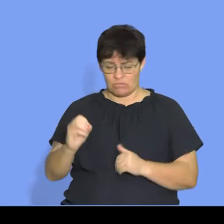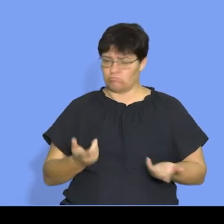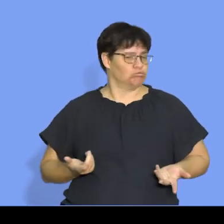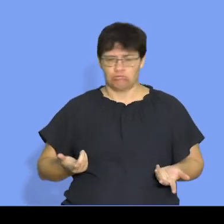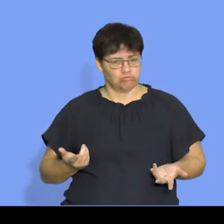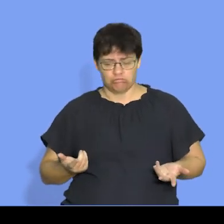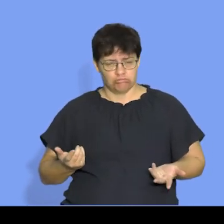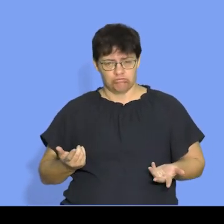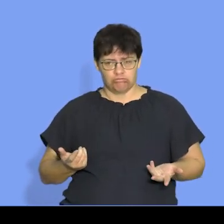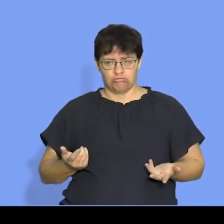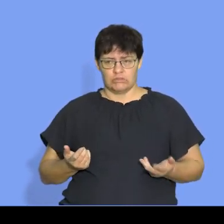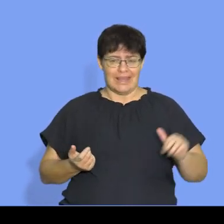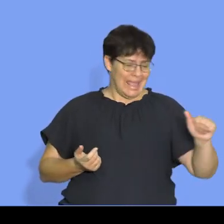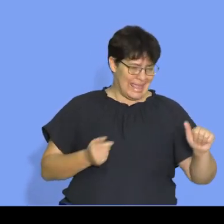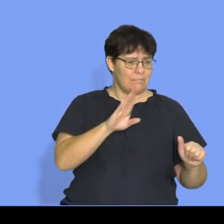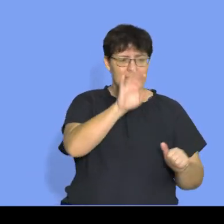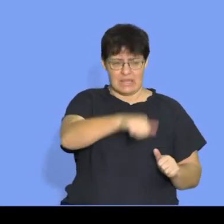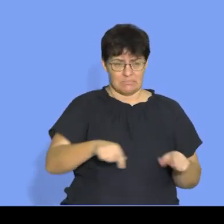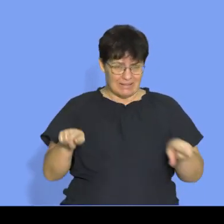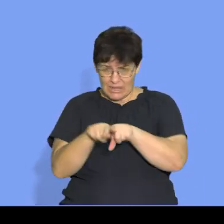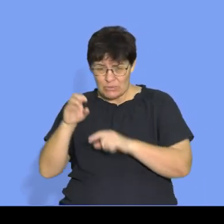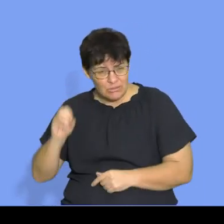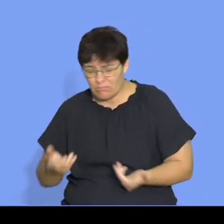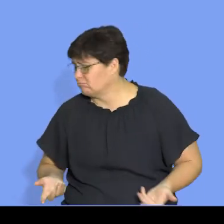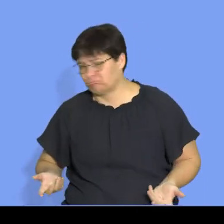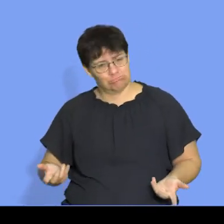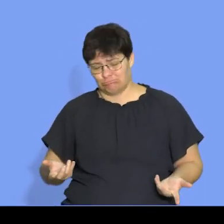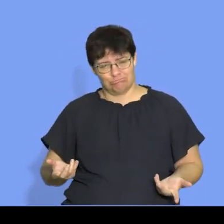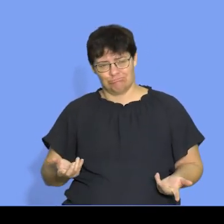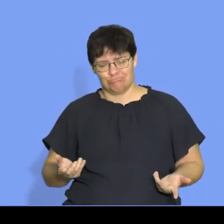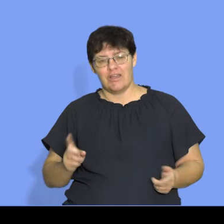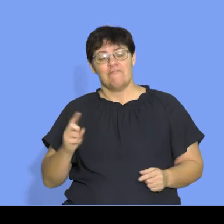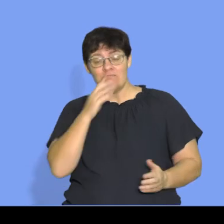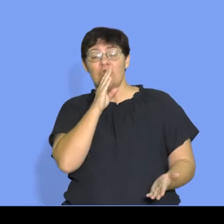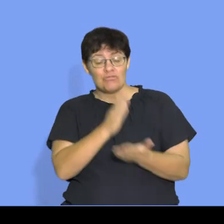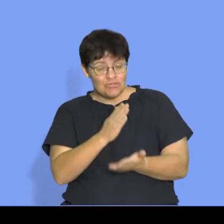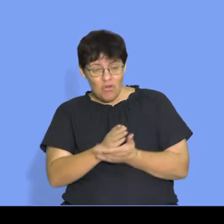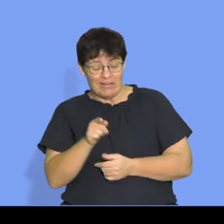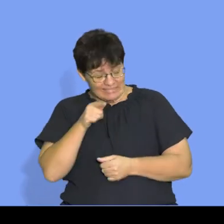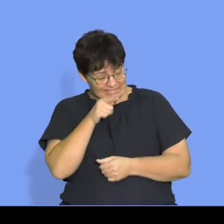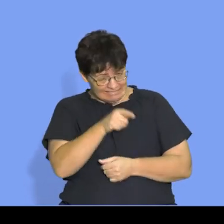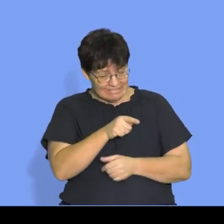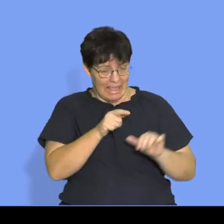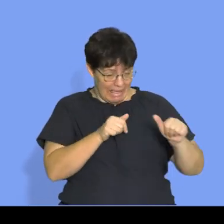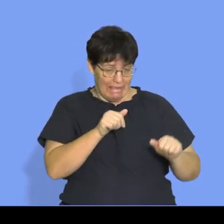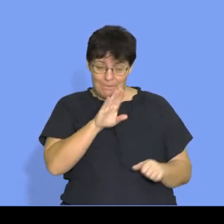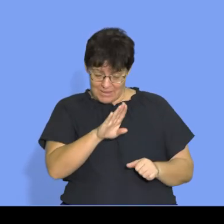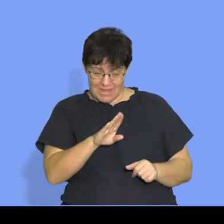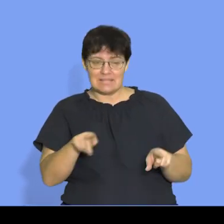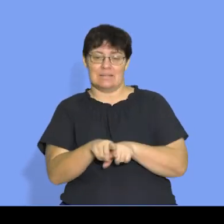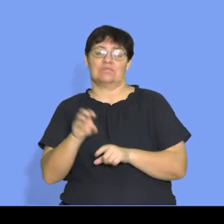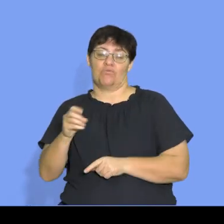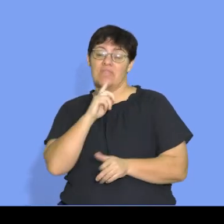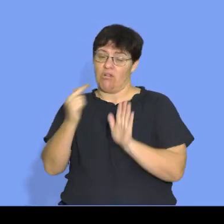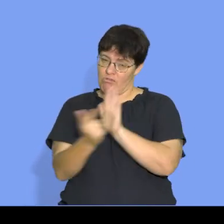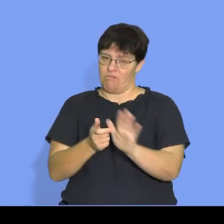and that is b, but it's not equal to 0. So you must first make sure it is equal to 0 before you can apply the law. Similarly,